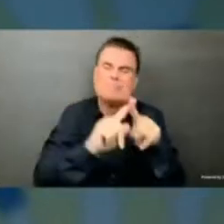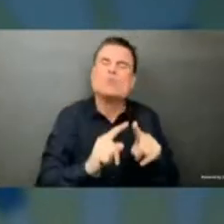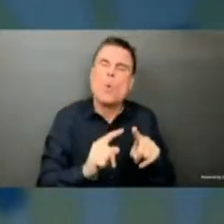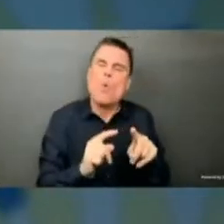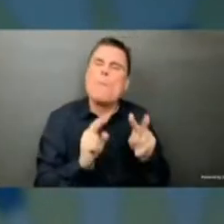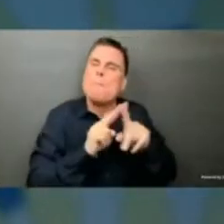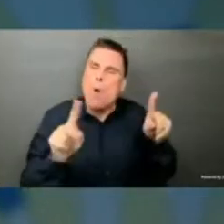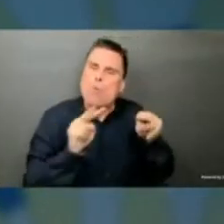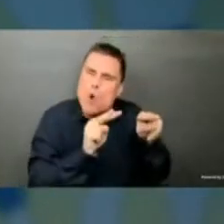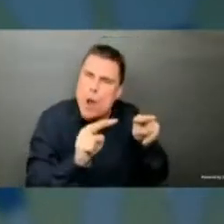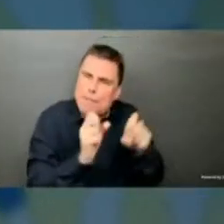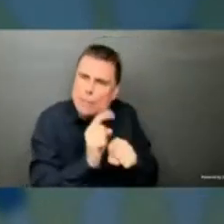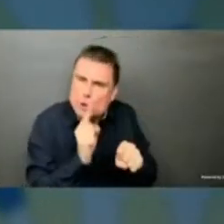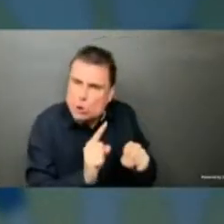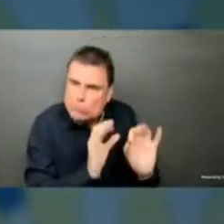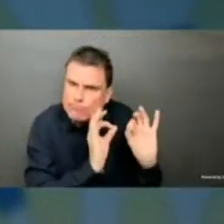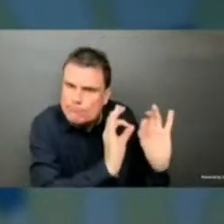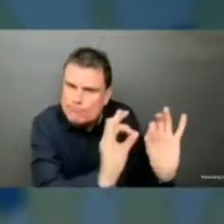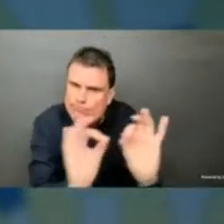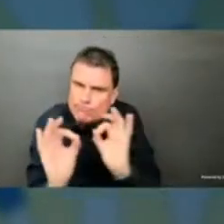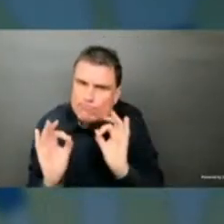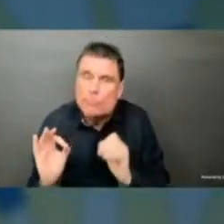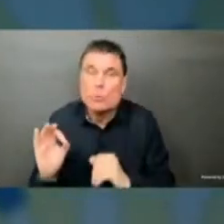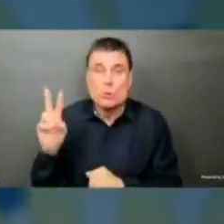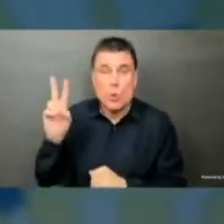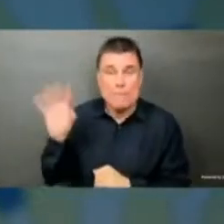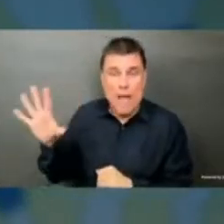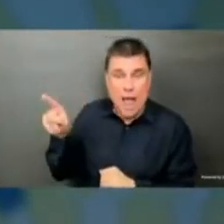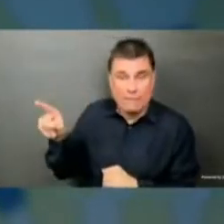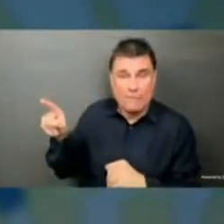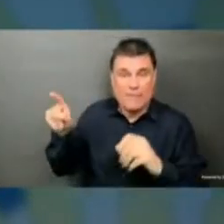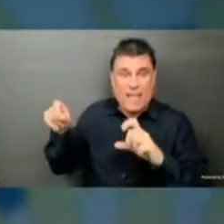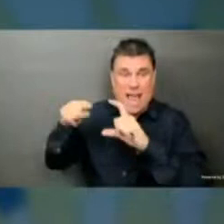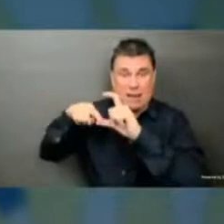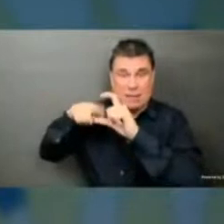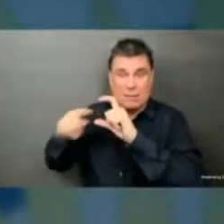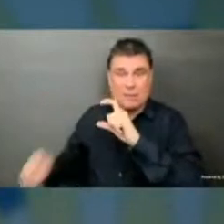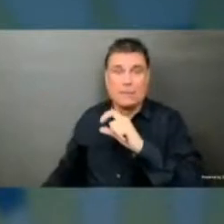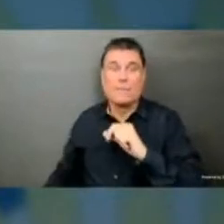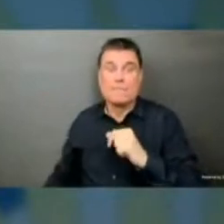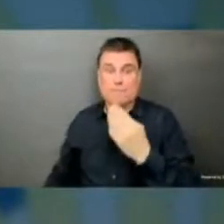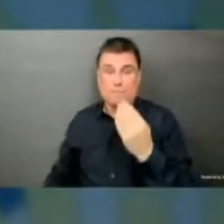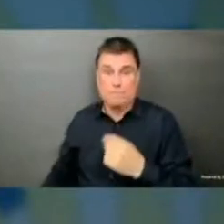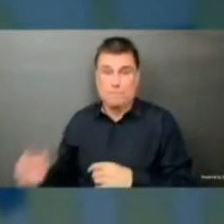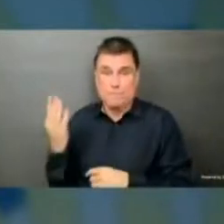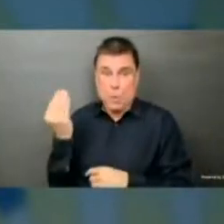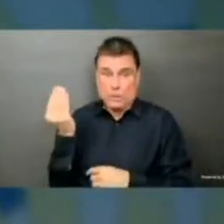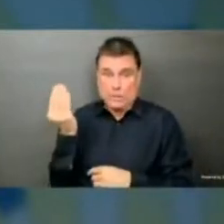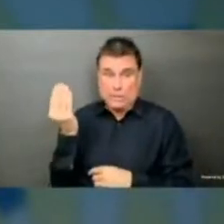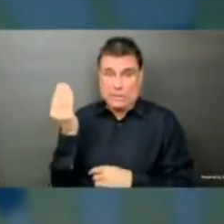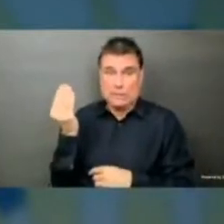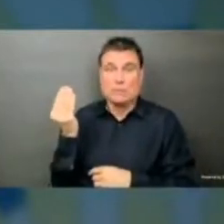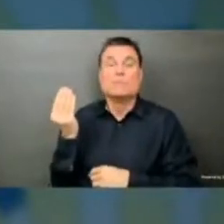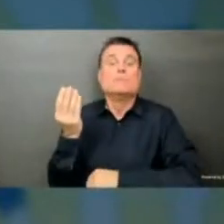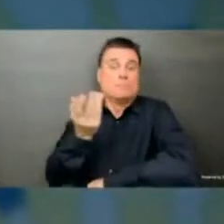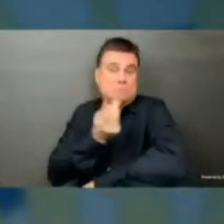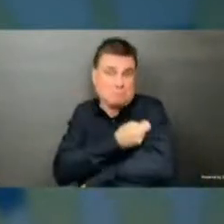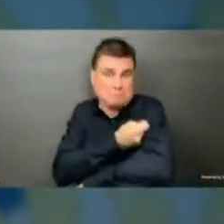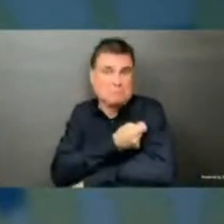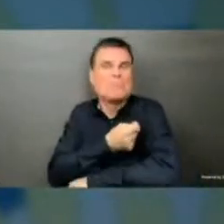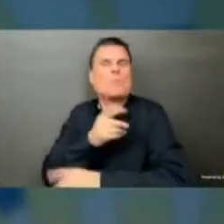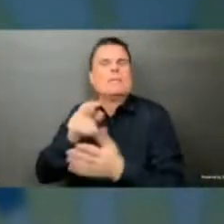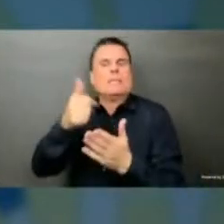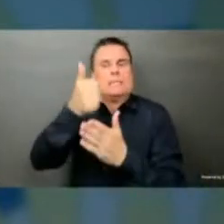approximately 14 APEs or adverse events reports for every 10,000 doses of vaccine. So that's not not